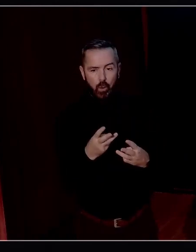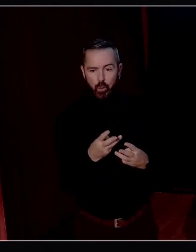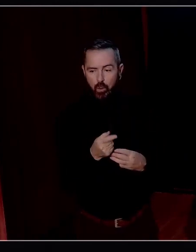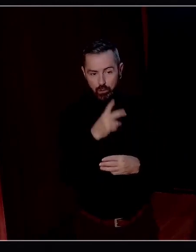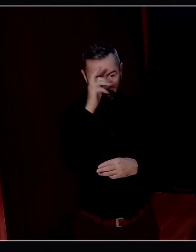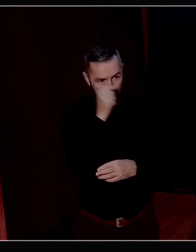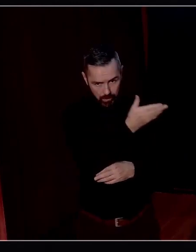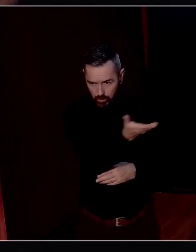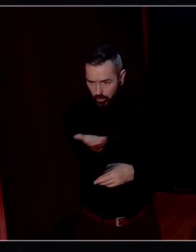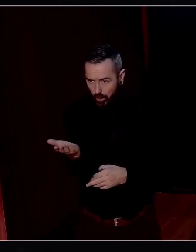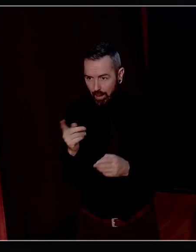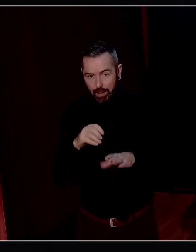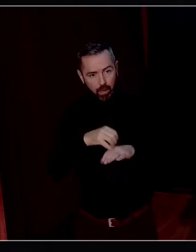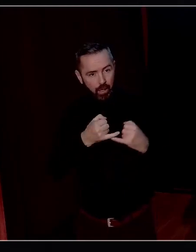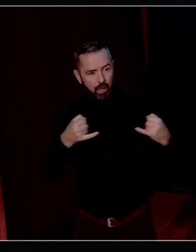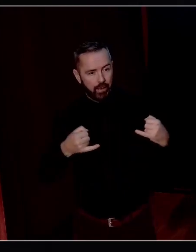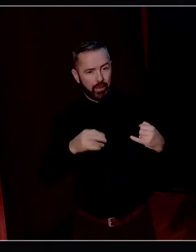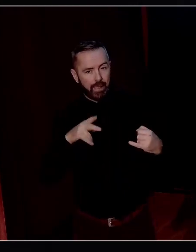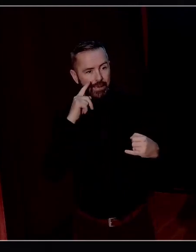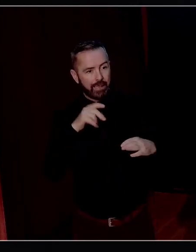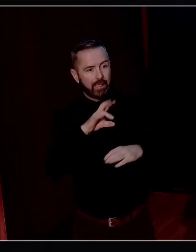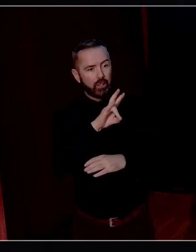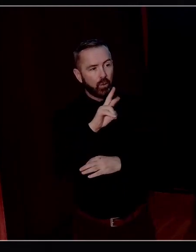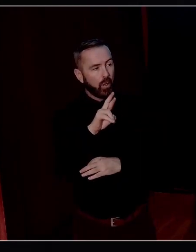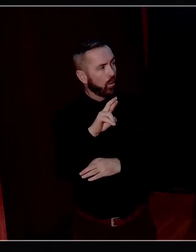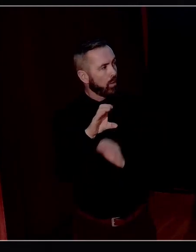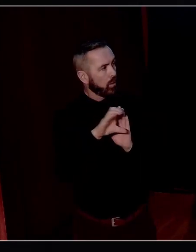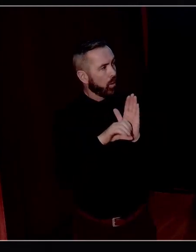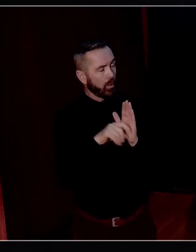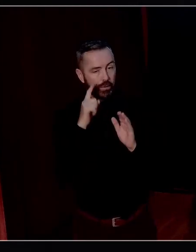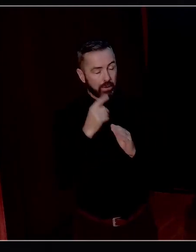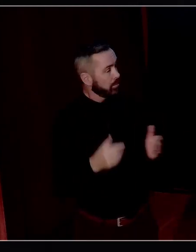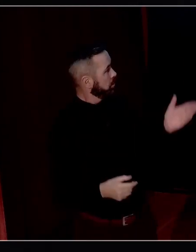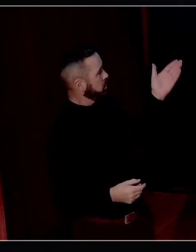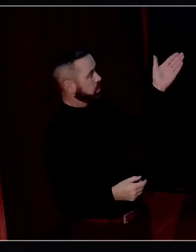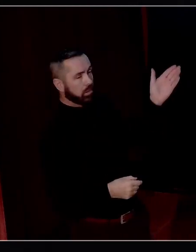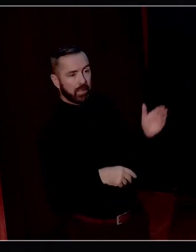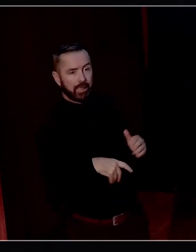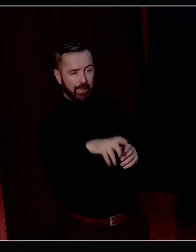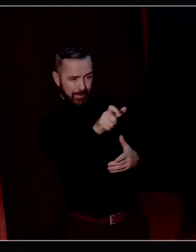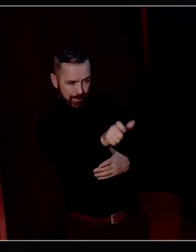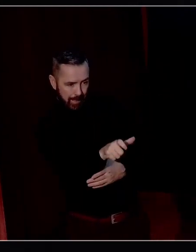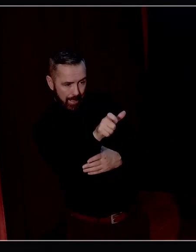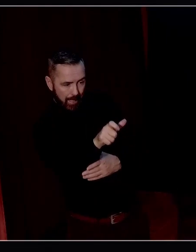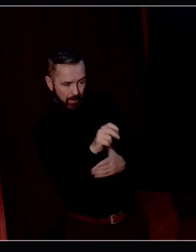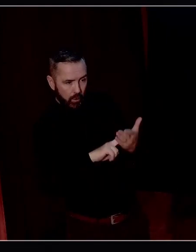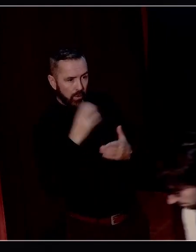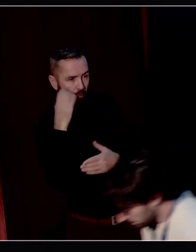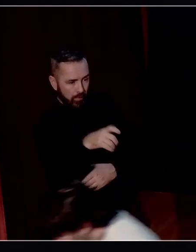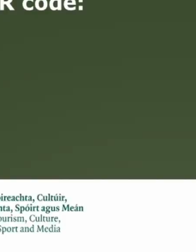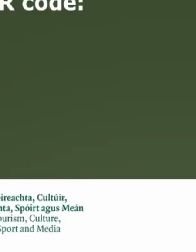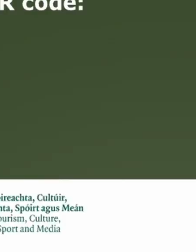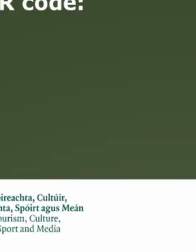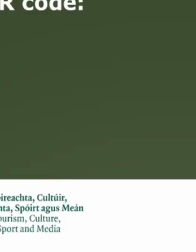our online audience that you can now see a QR code that you can scan either here in the room or online by holding your phone camera